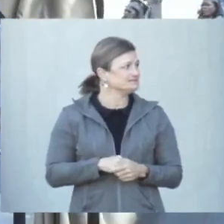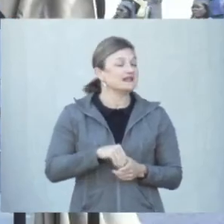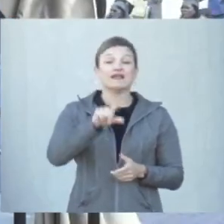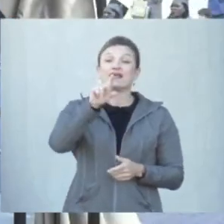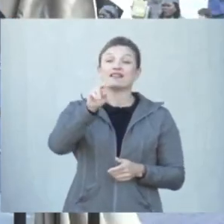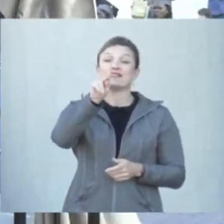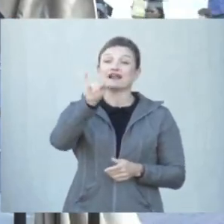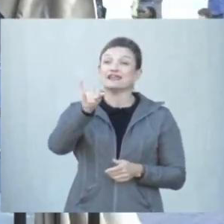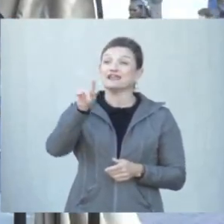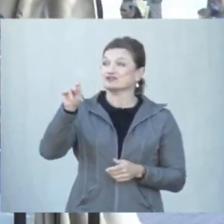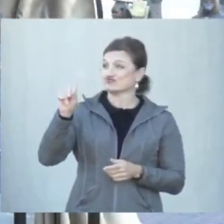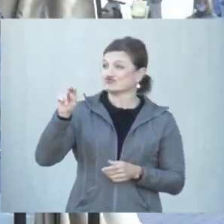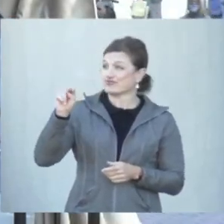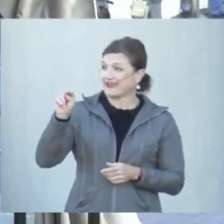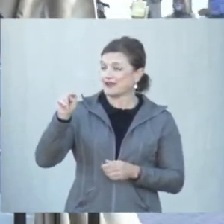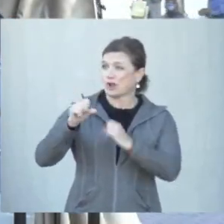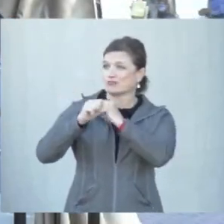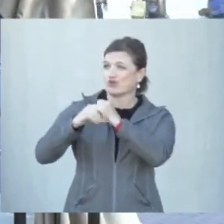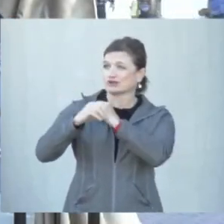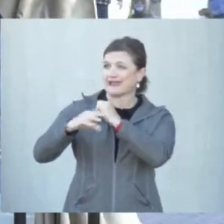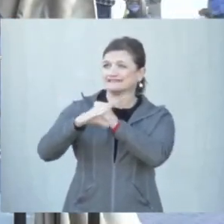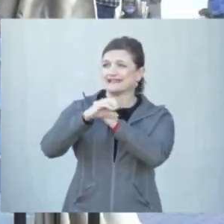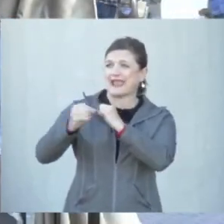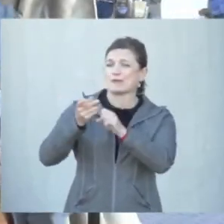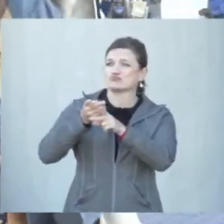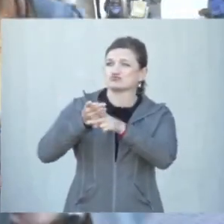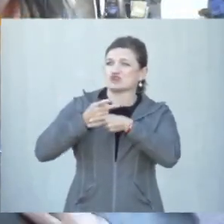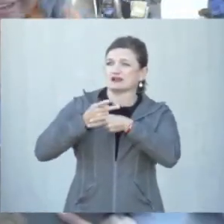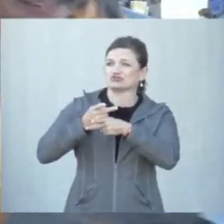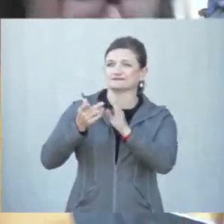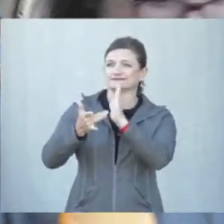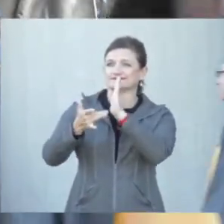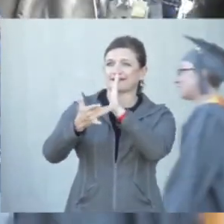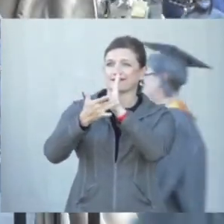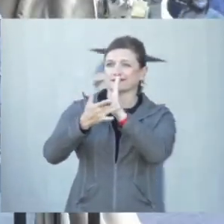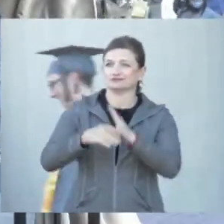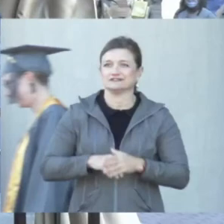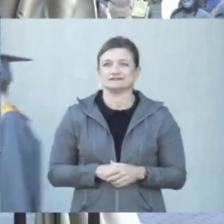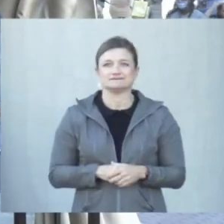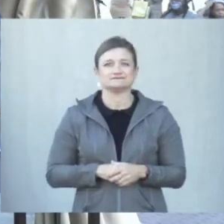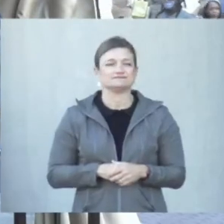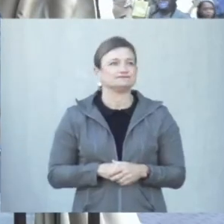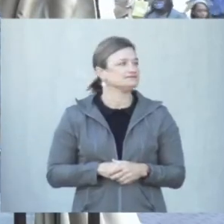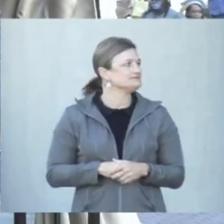Lucky Tran, Broadcasting and Production Technology.